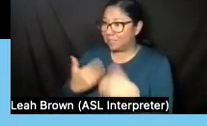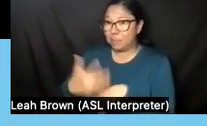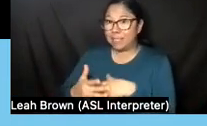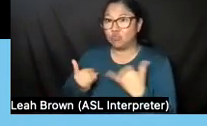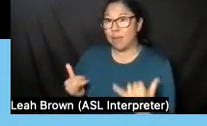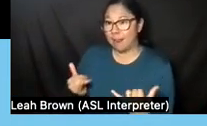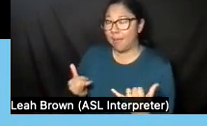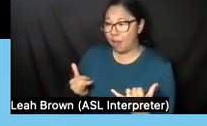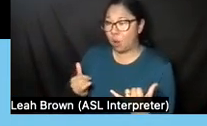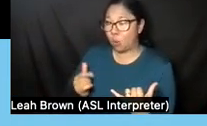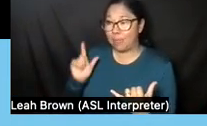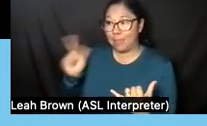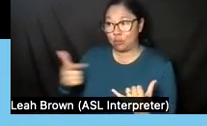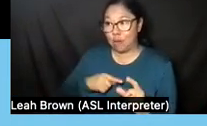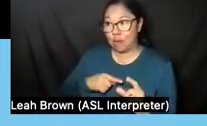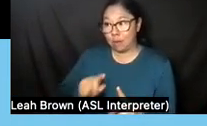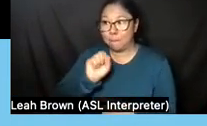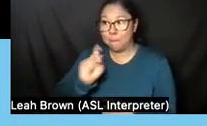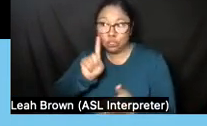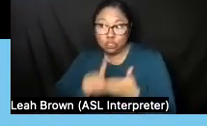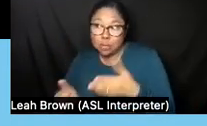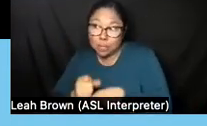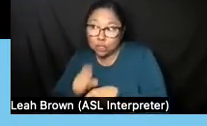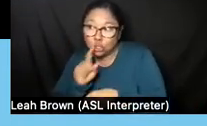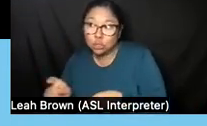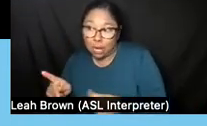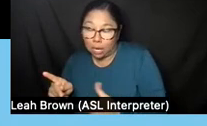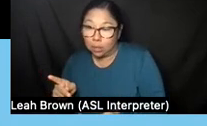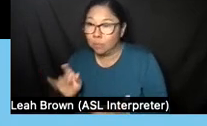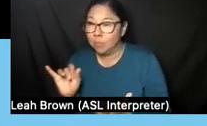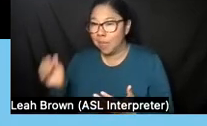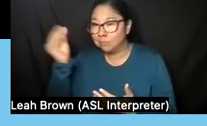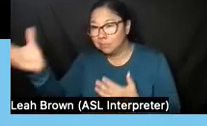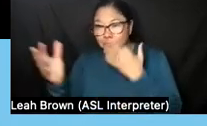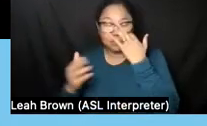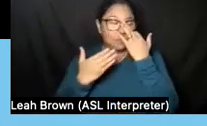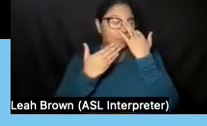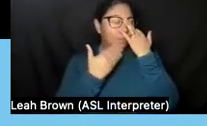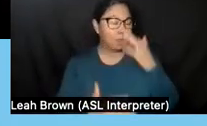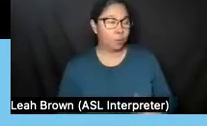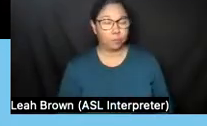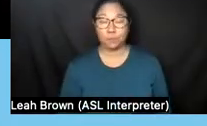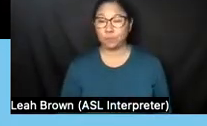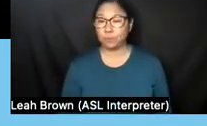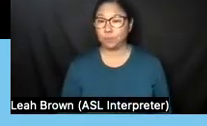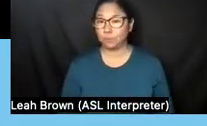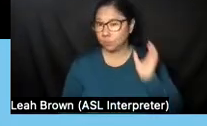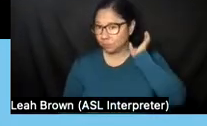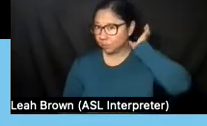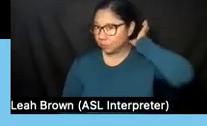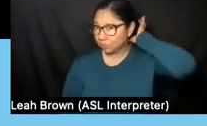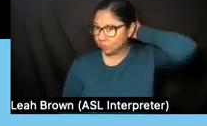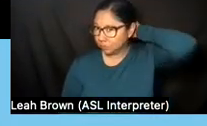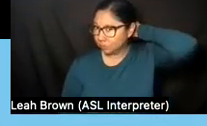you. So, yeah. Thank you. I didn't know that. I want you to want to back, but I